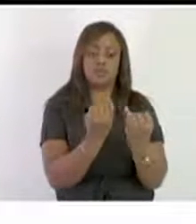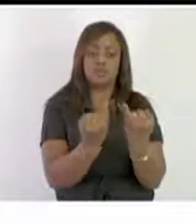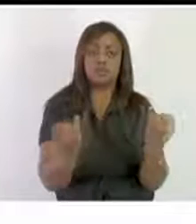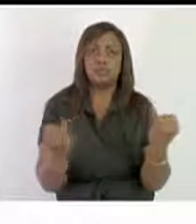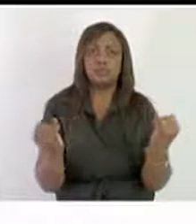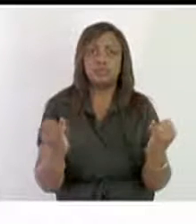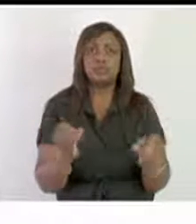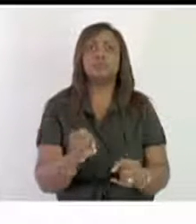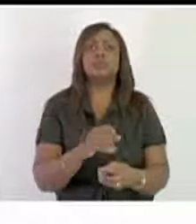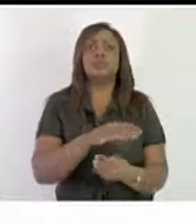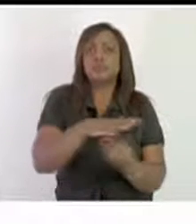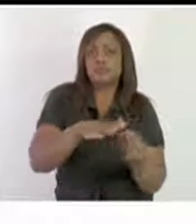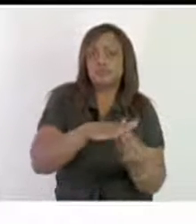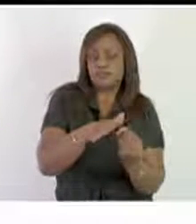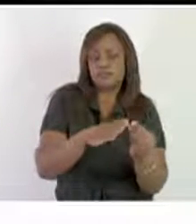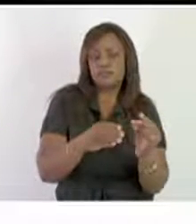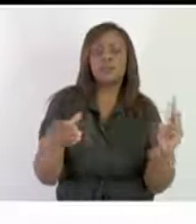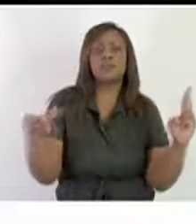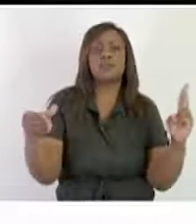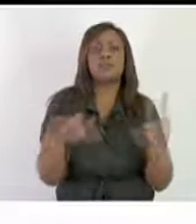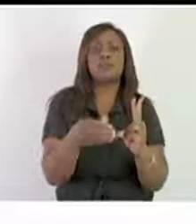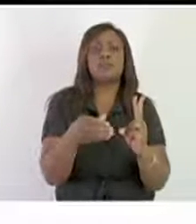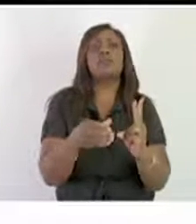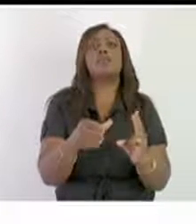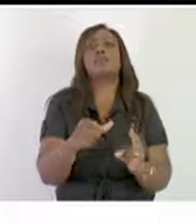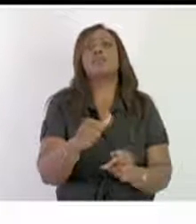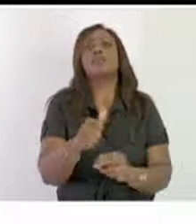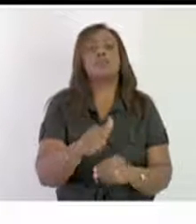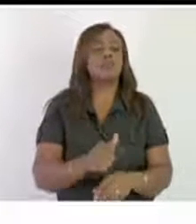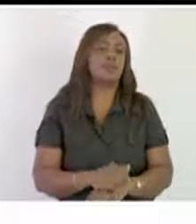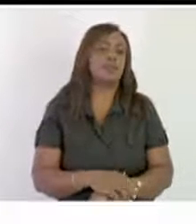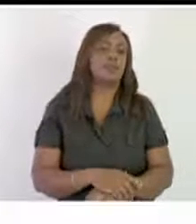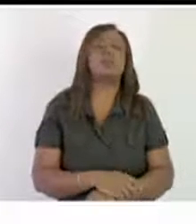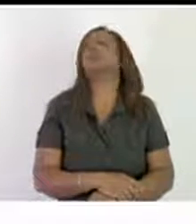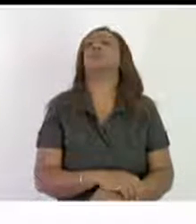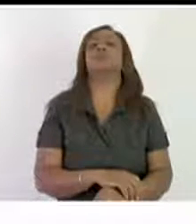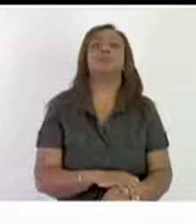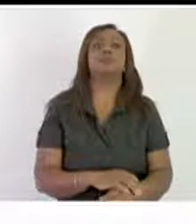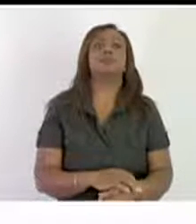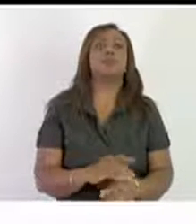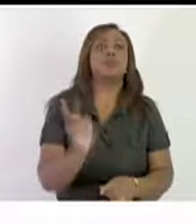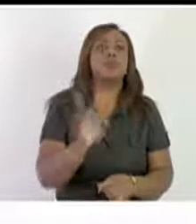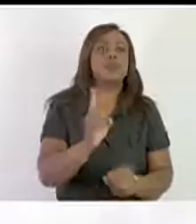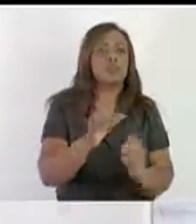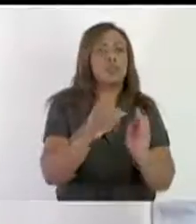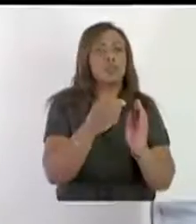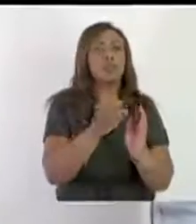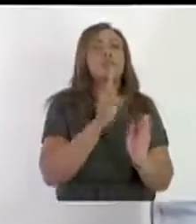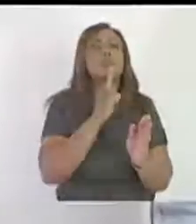the individual, on the family, community, and society.